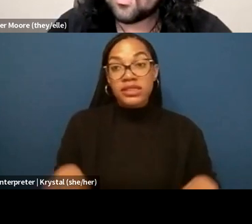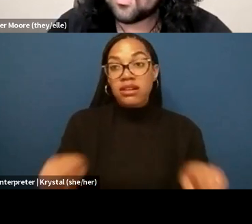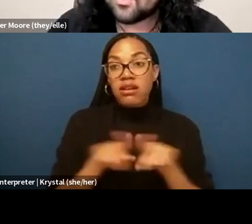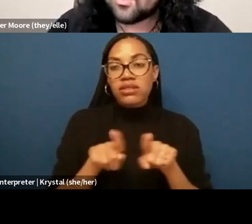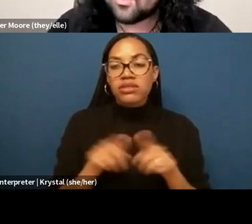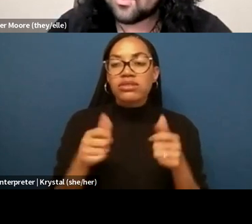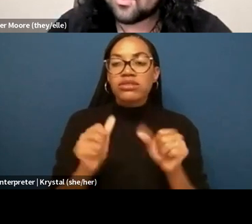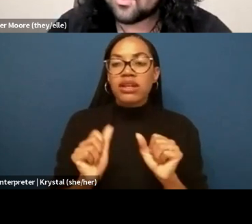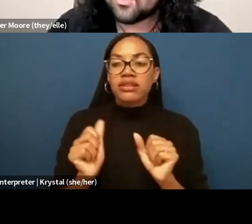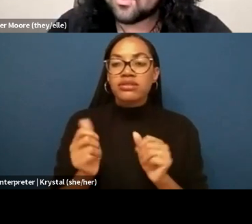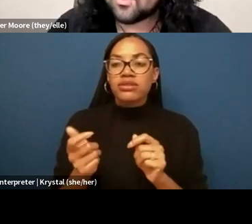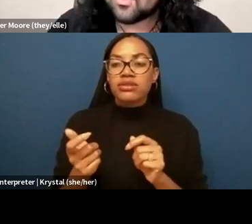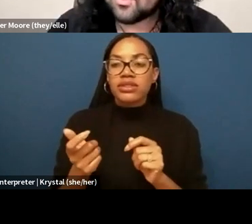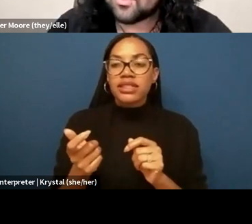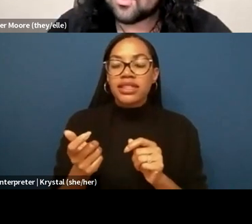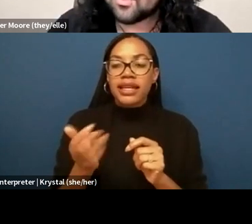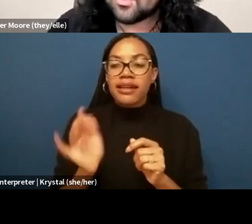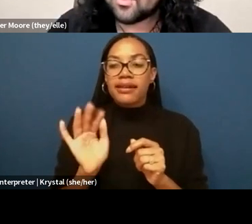belonging,